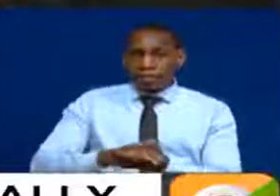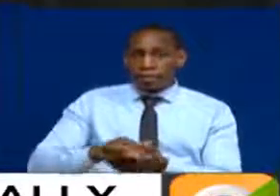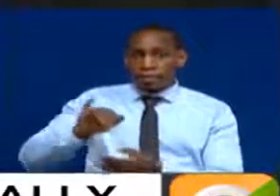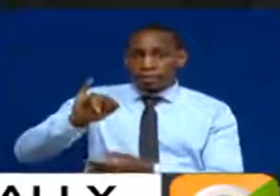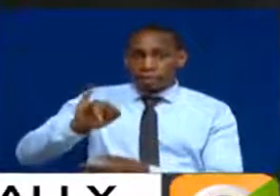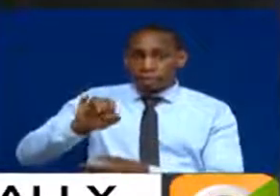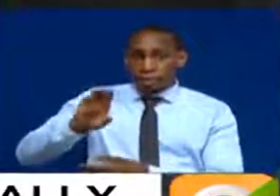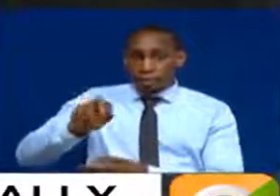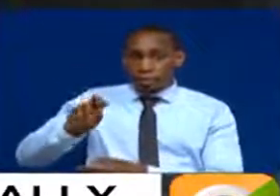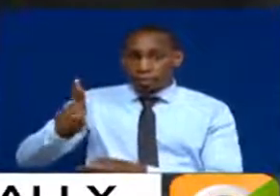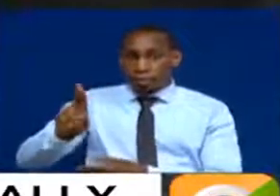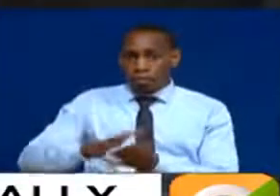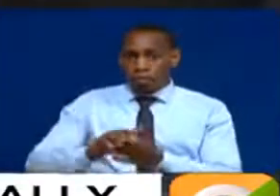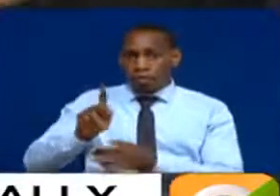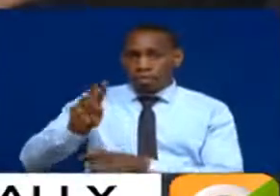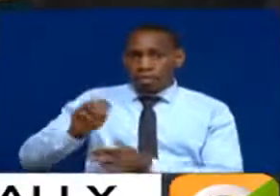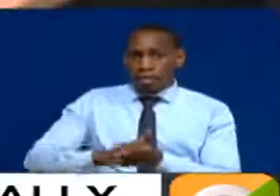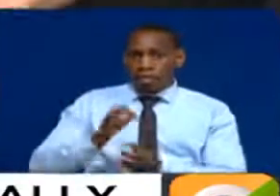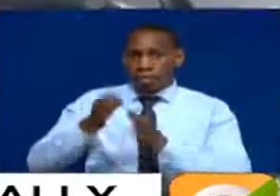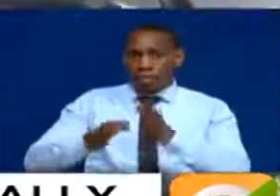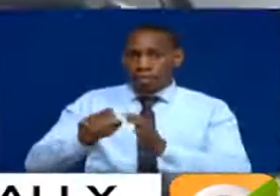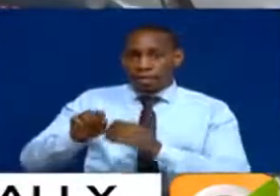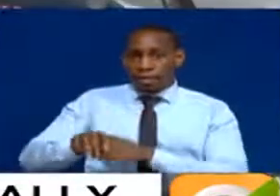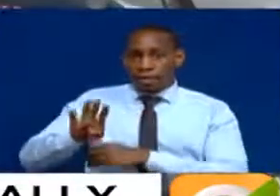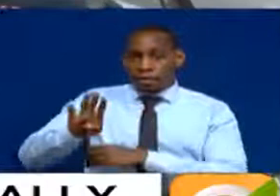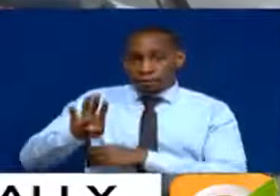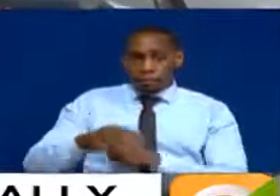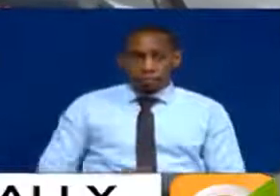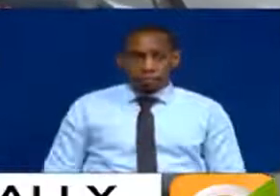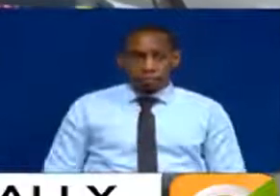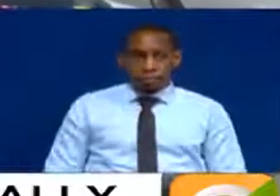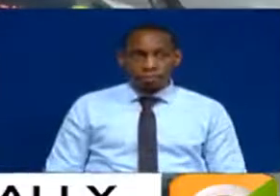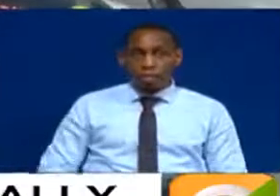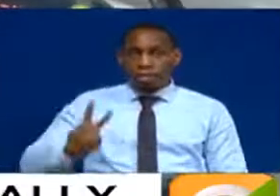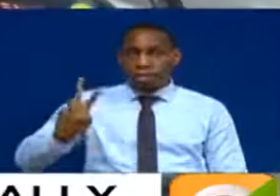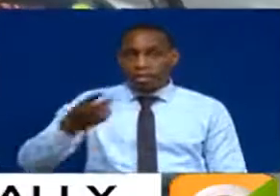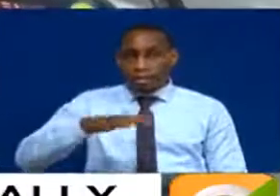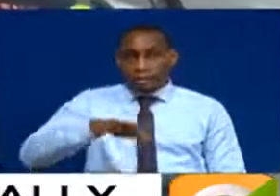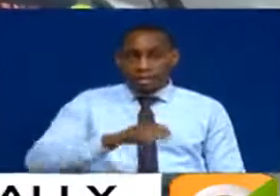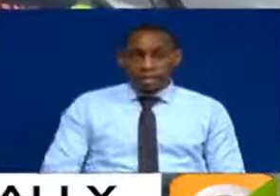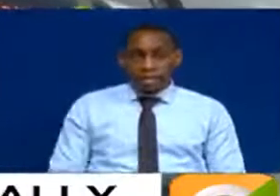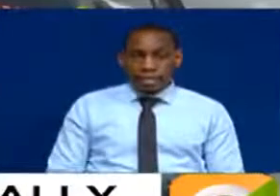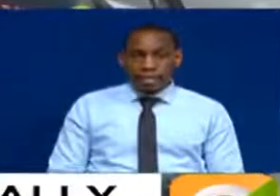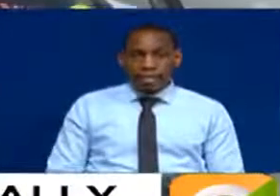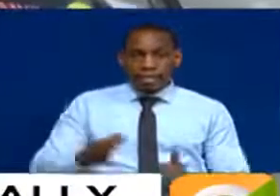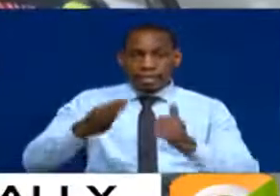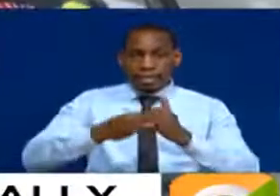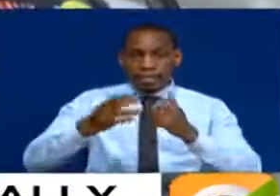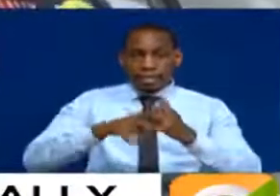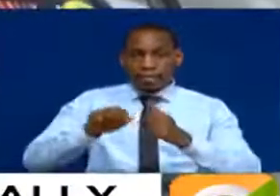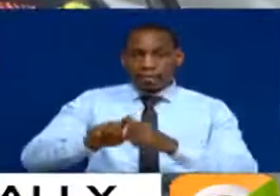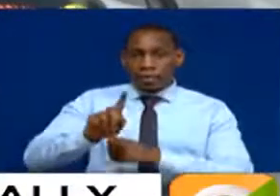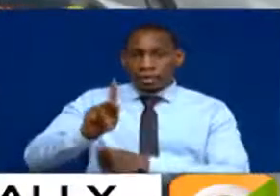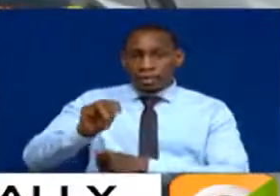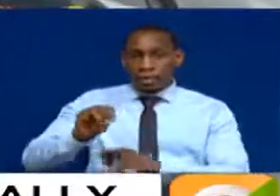Elementaita, a distance of 33.42 kilometers. The second stage will be a demanding 87.1